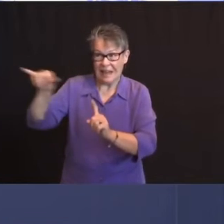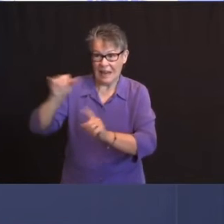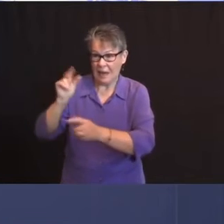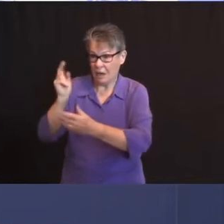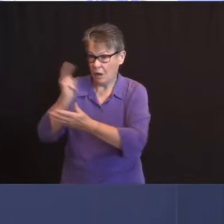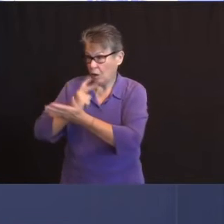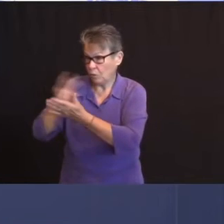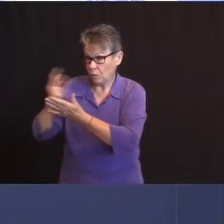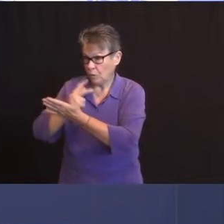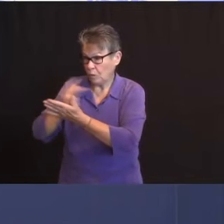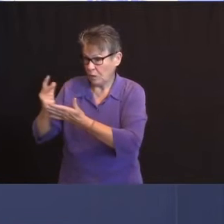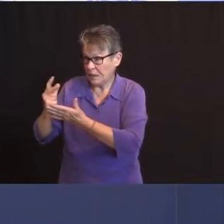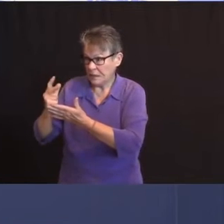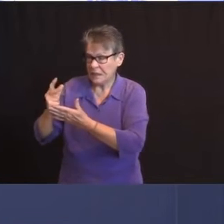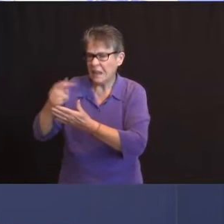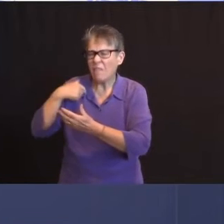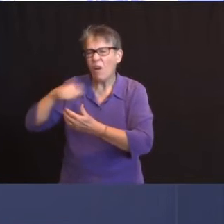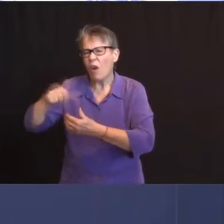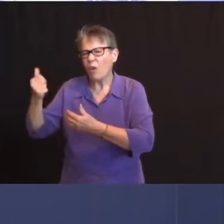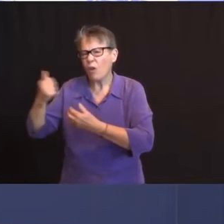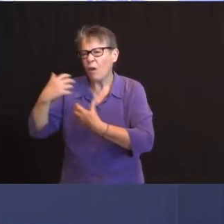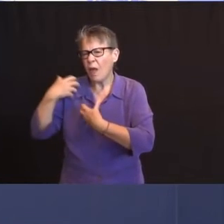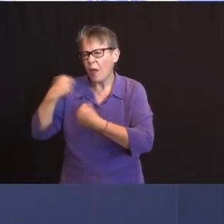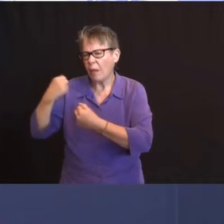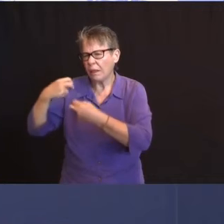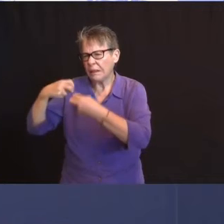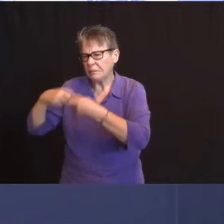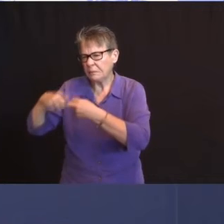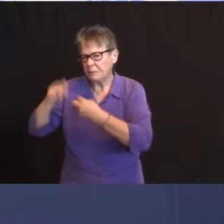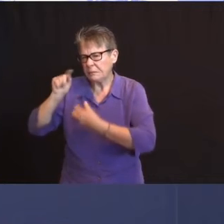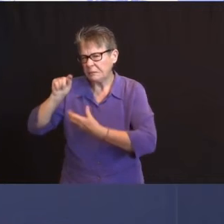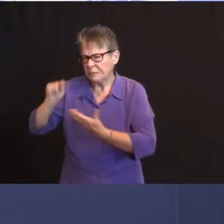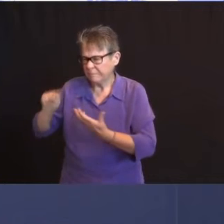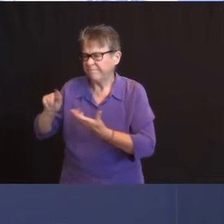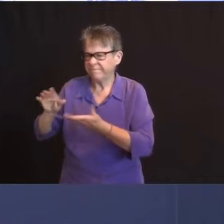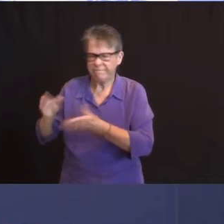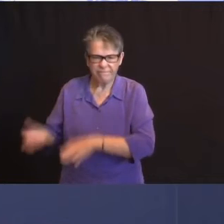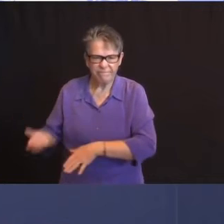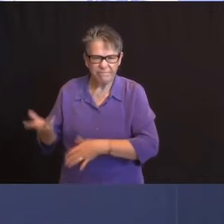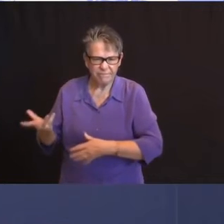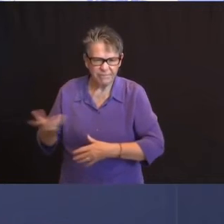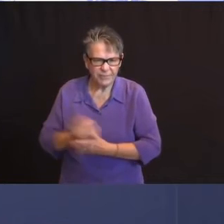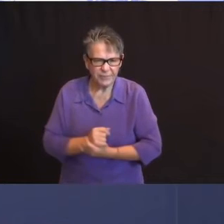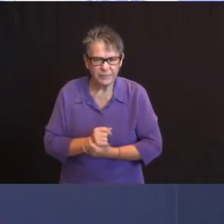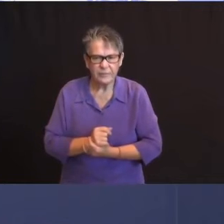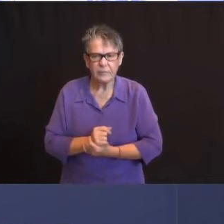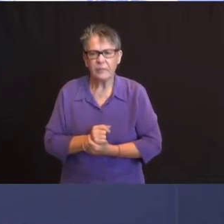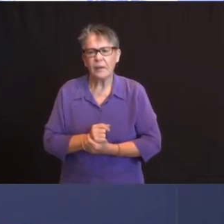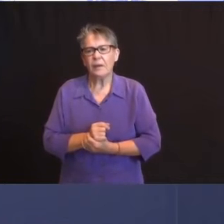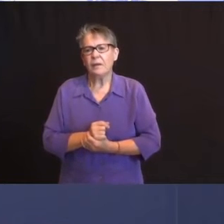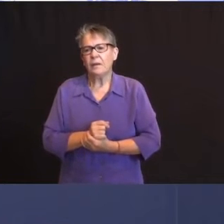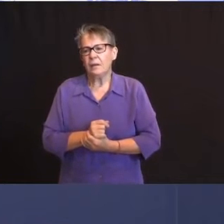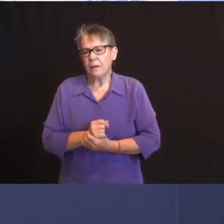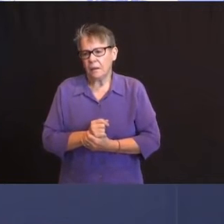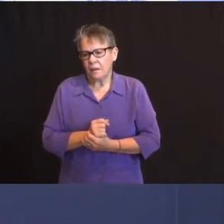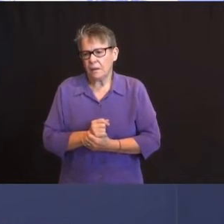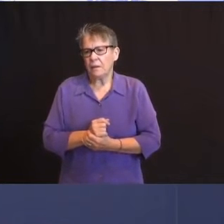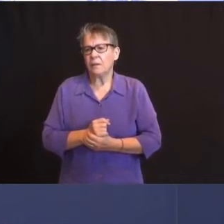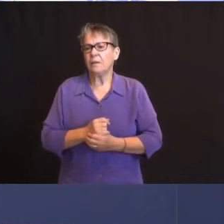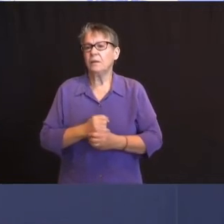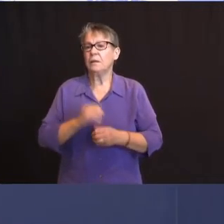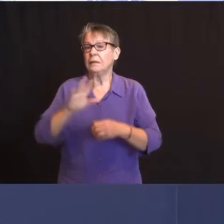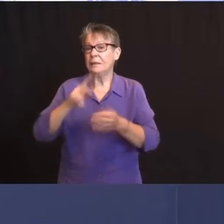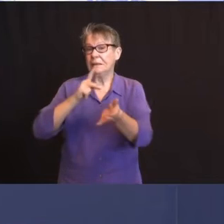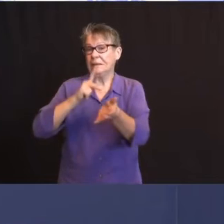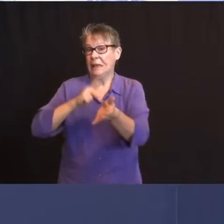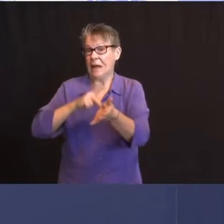been 147 deaths among residents across these facilities. At our state psychiatric hospitals, there have been 2 additional positive residents